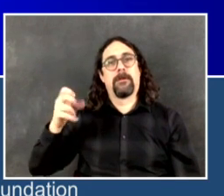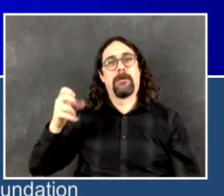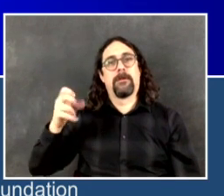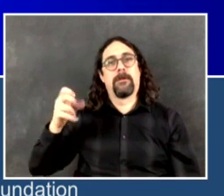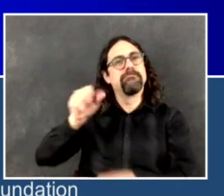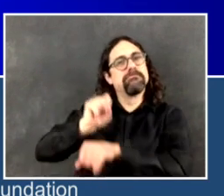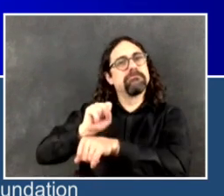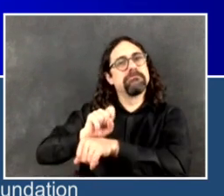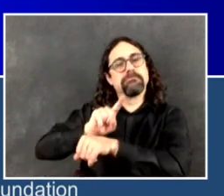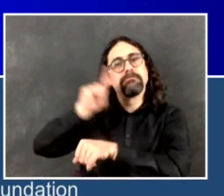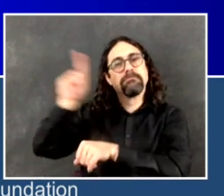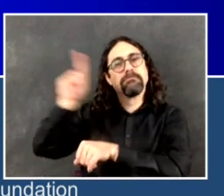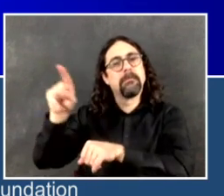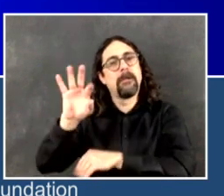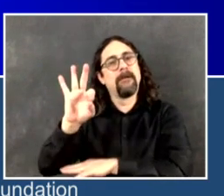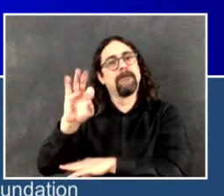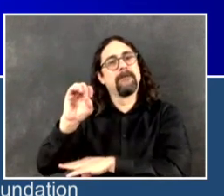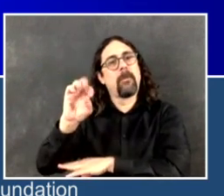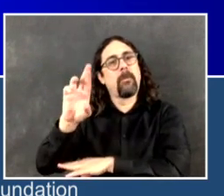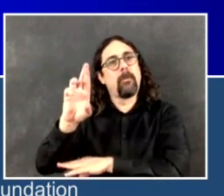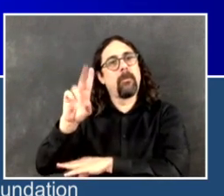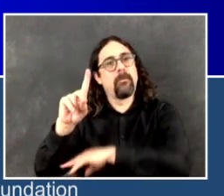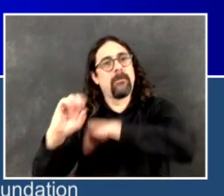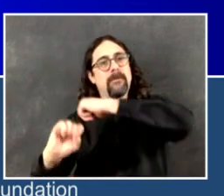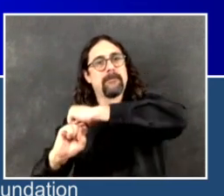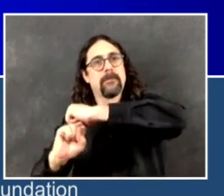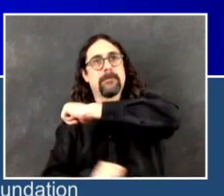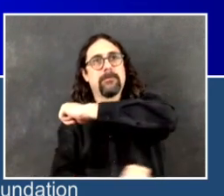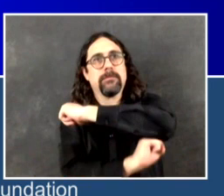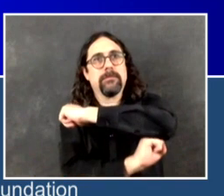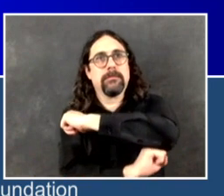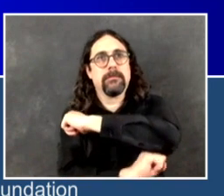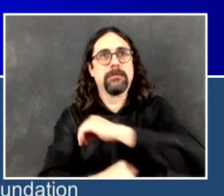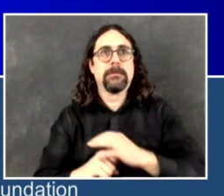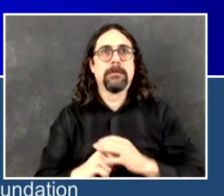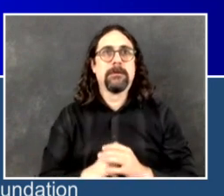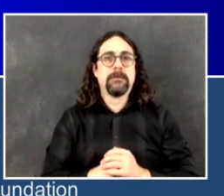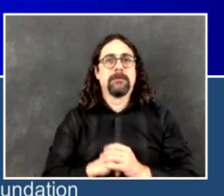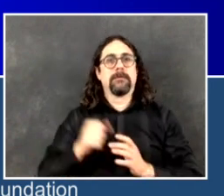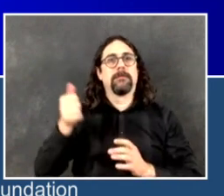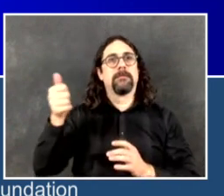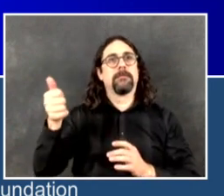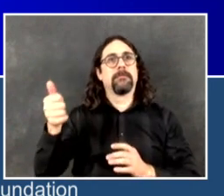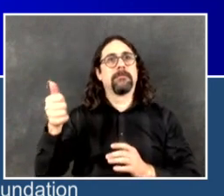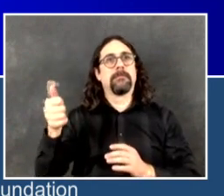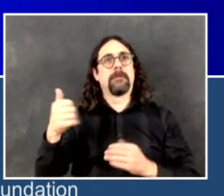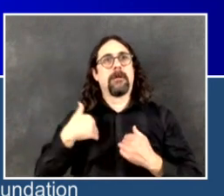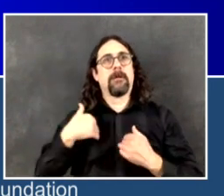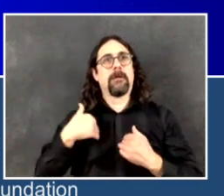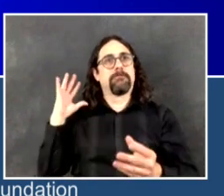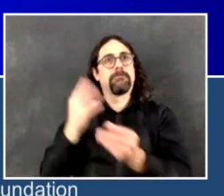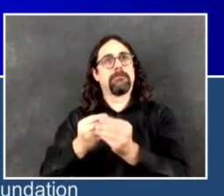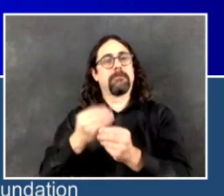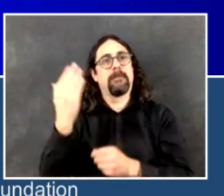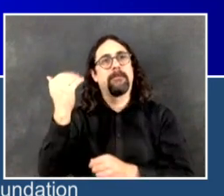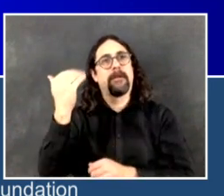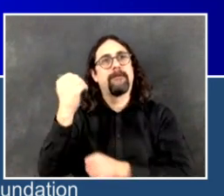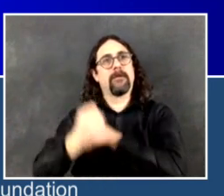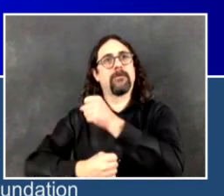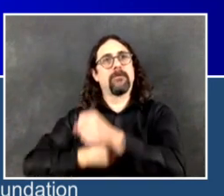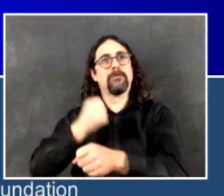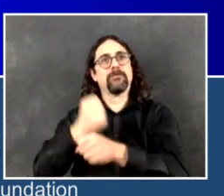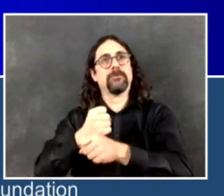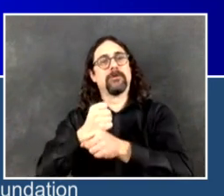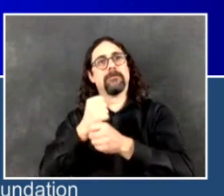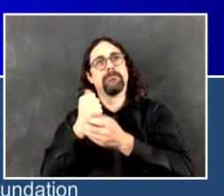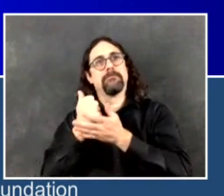city, hit the trifecta, if you will. She led three agencies. Very few people have done this and done it so well. She